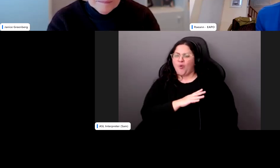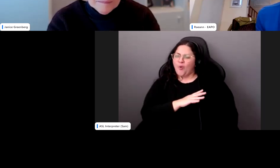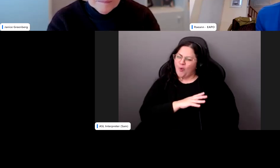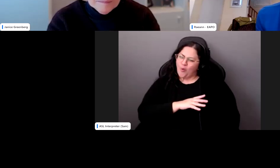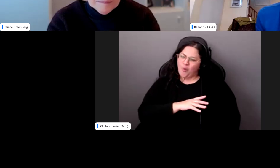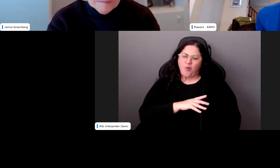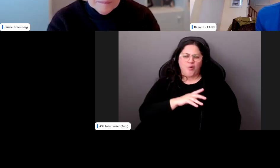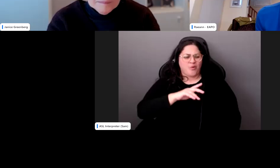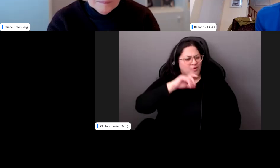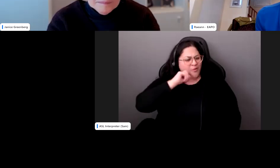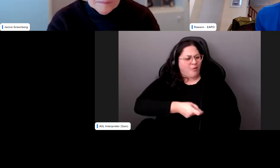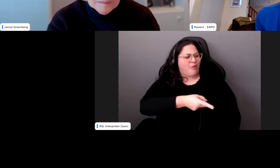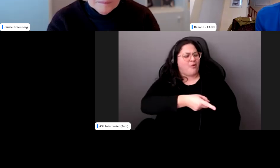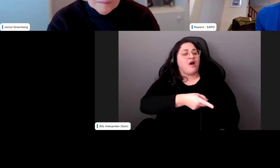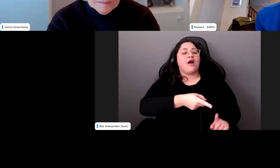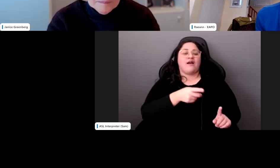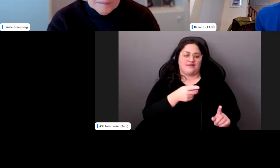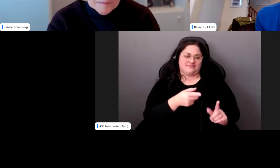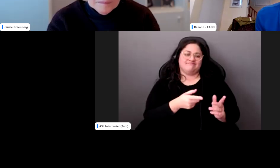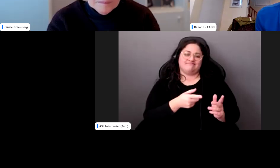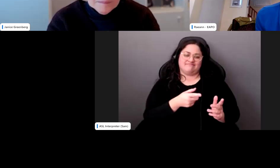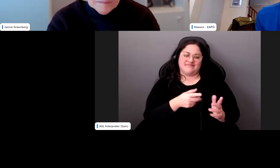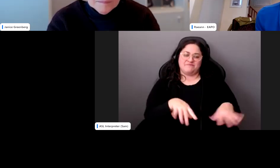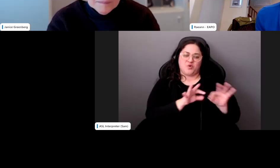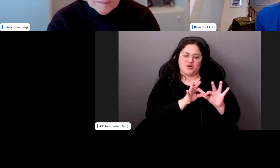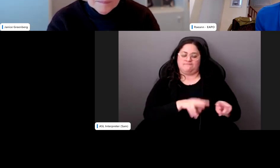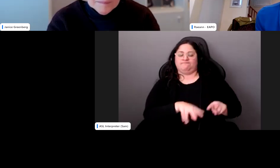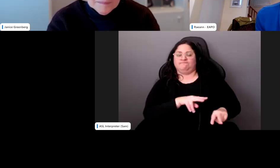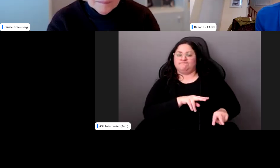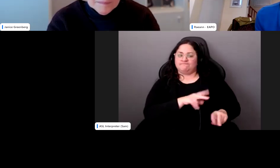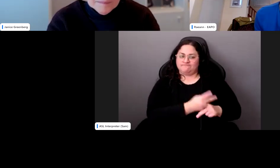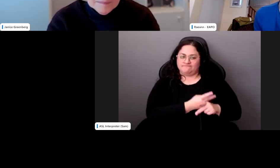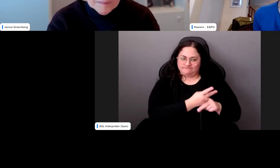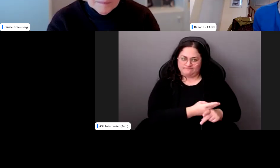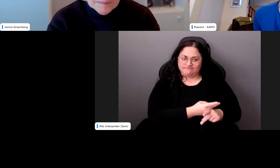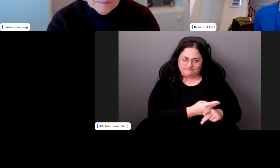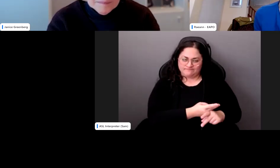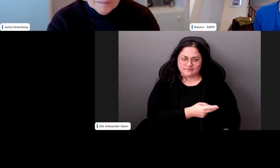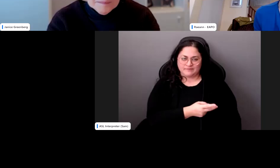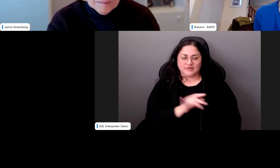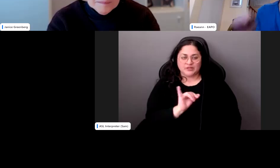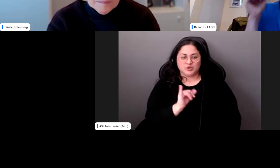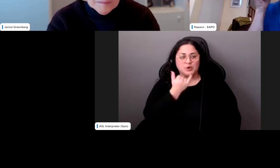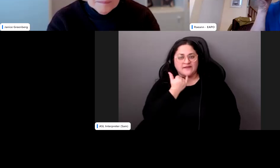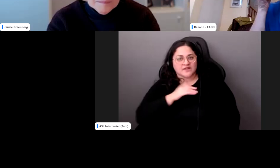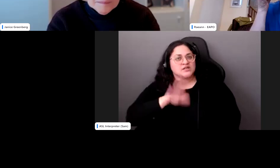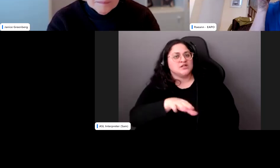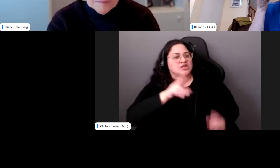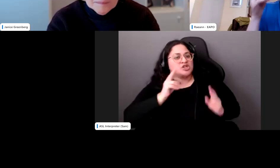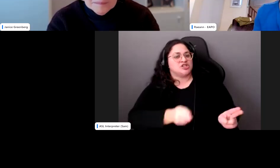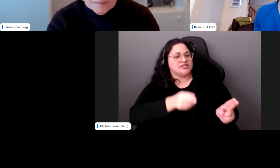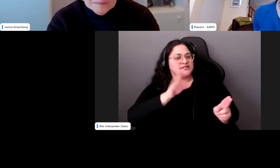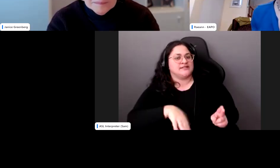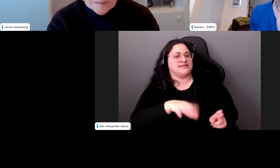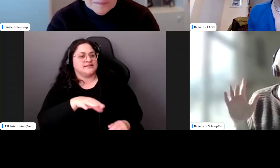any form of time-sensitive condition, it probably is a scam as well. Yes, because that's really the trigger that they're trying to activate